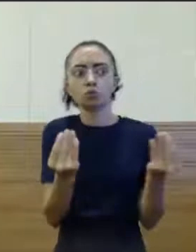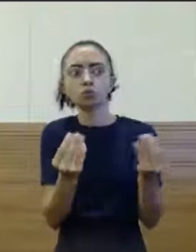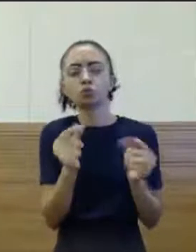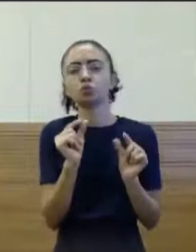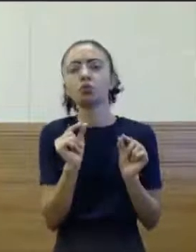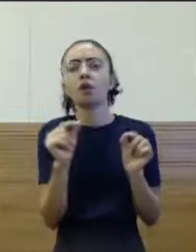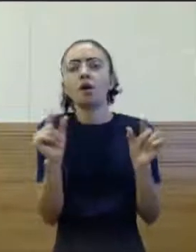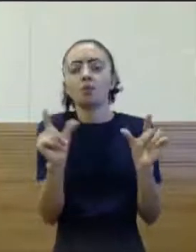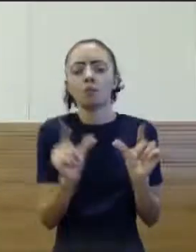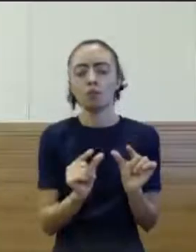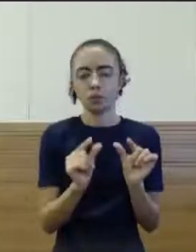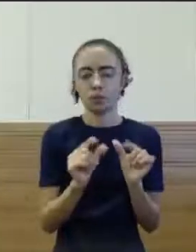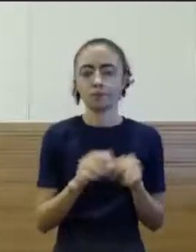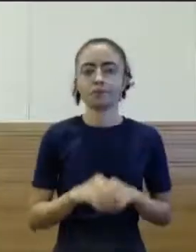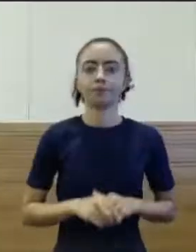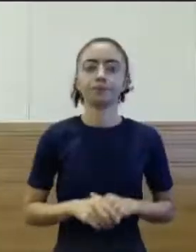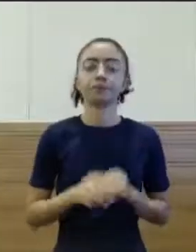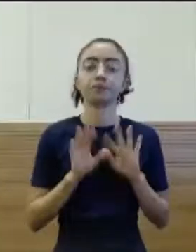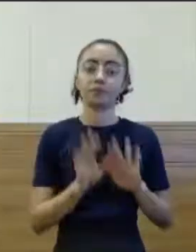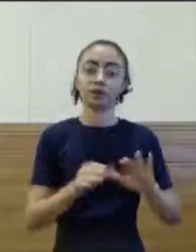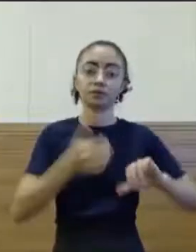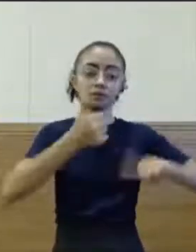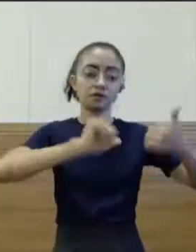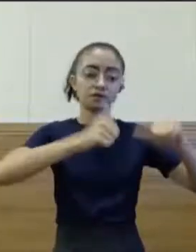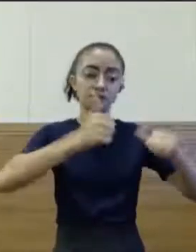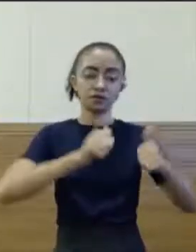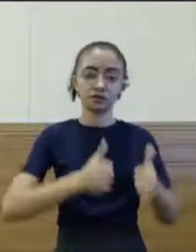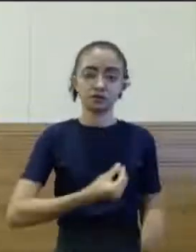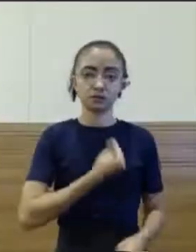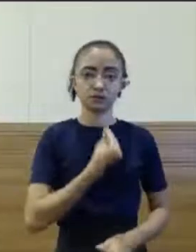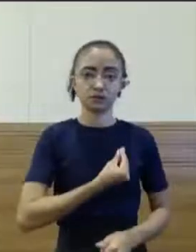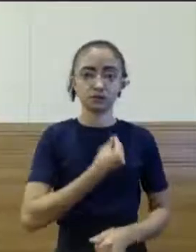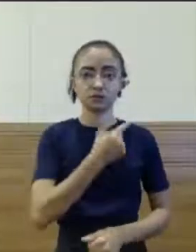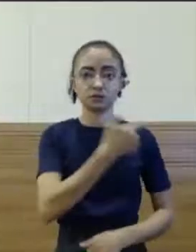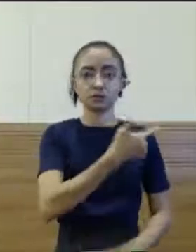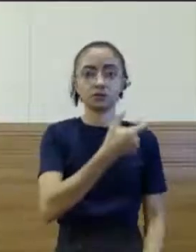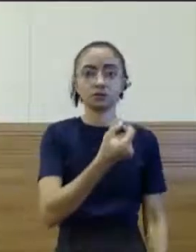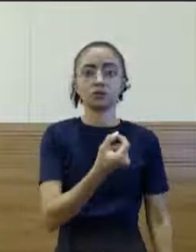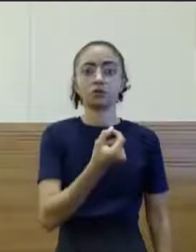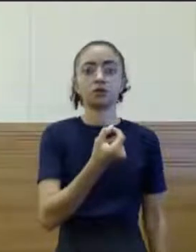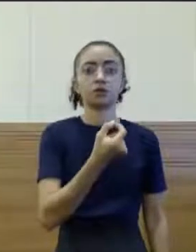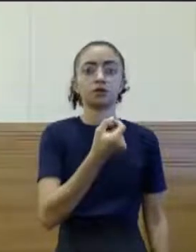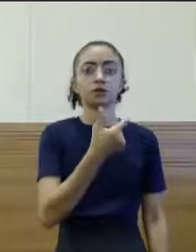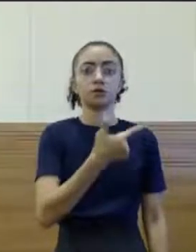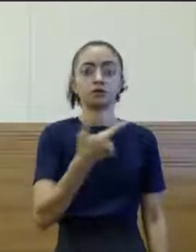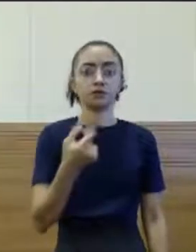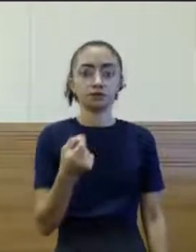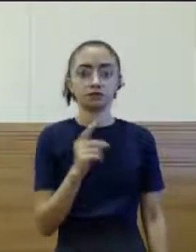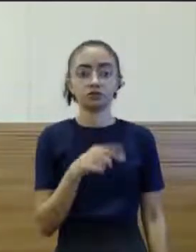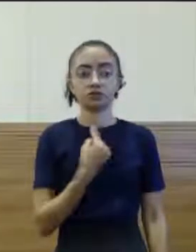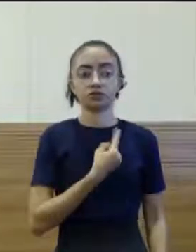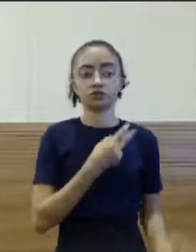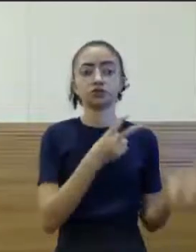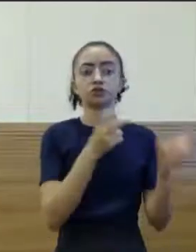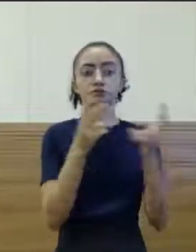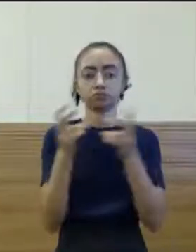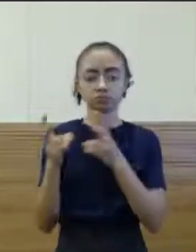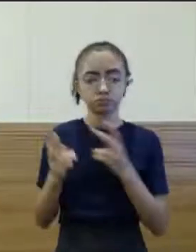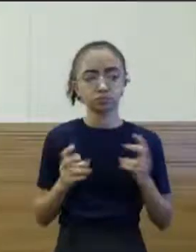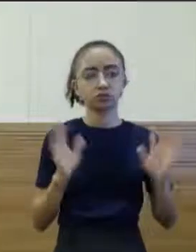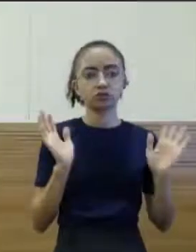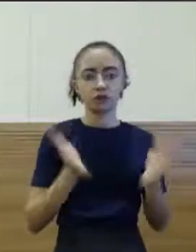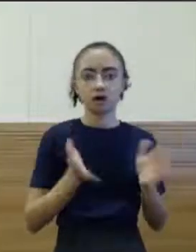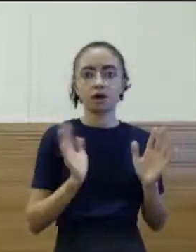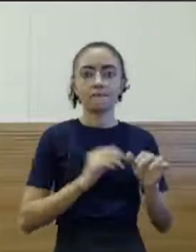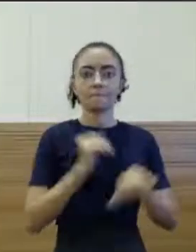in the assessment. Well, starting in 2020, we saw results because there